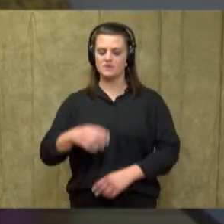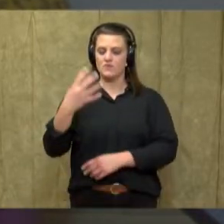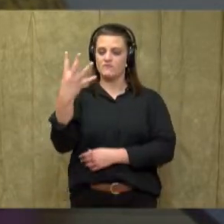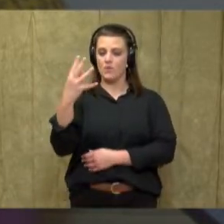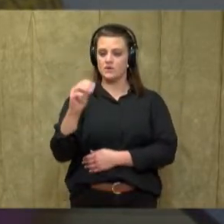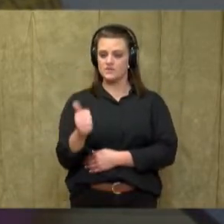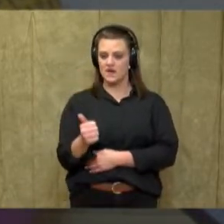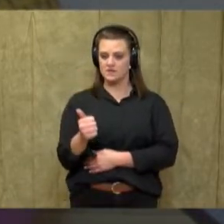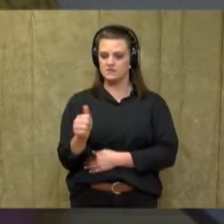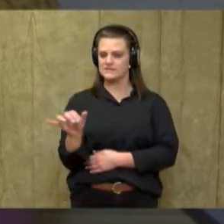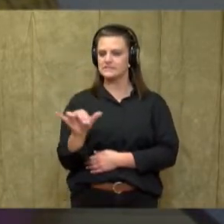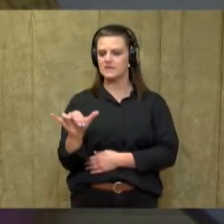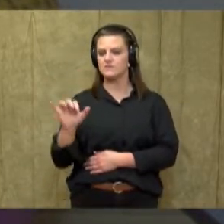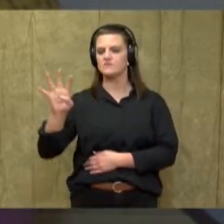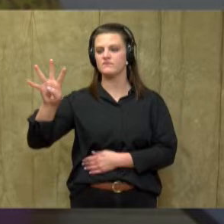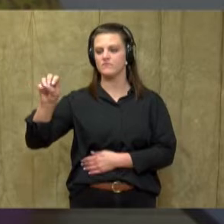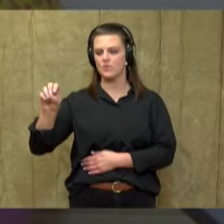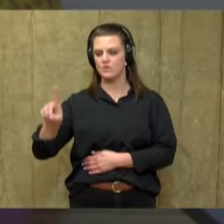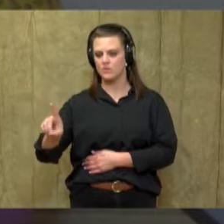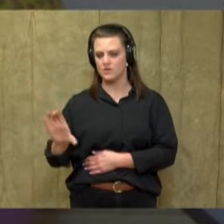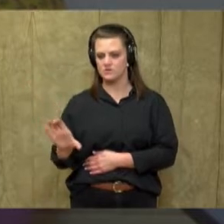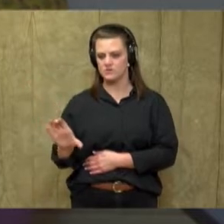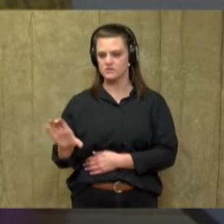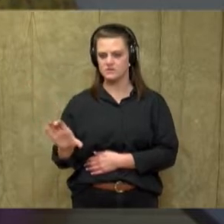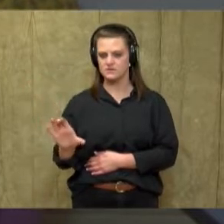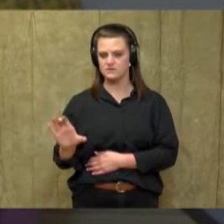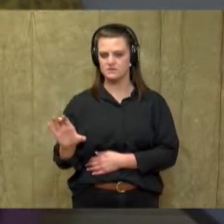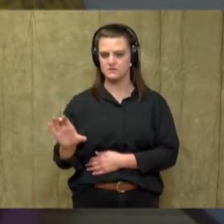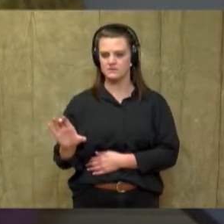tenths is the same as 40 hundredths.